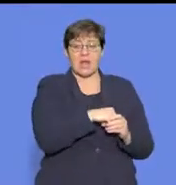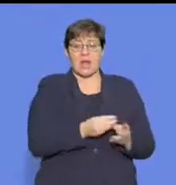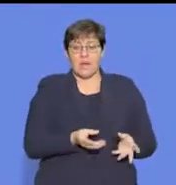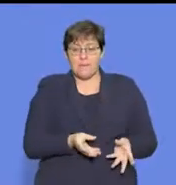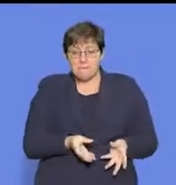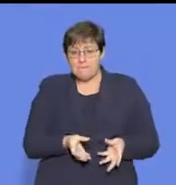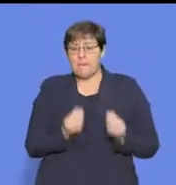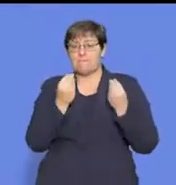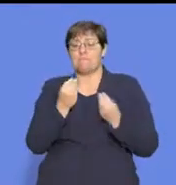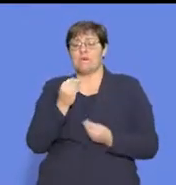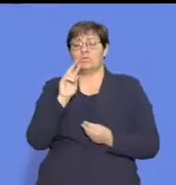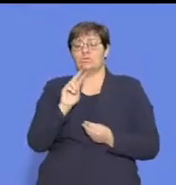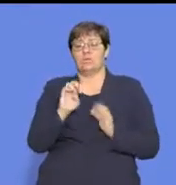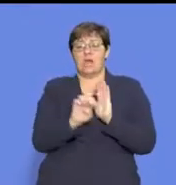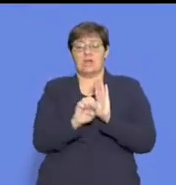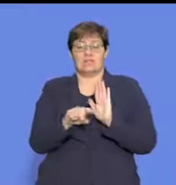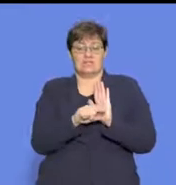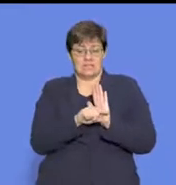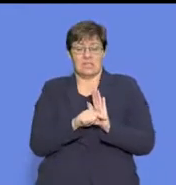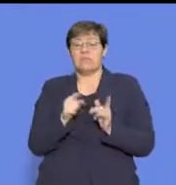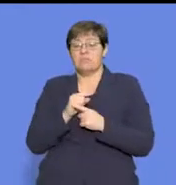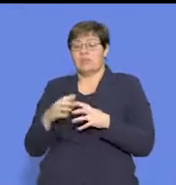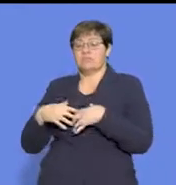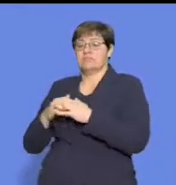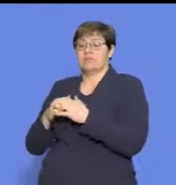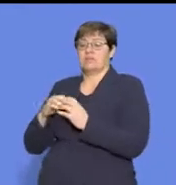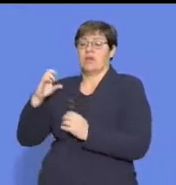to form the copper metal. This is reduction.